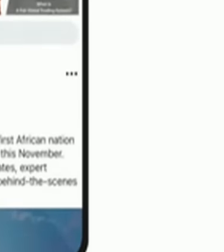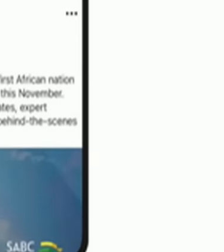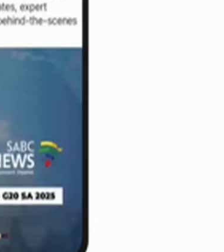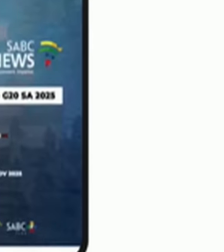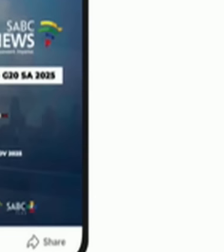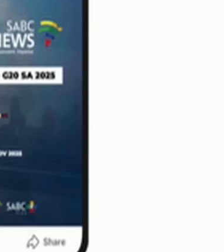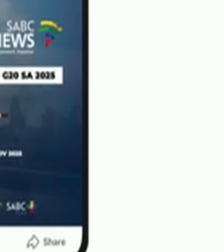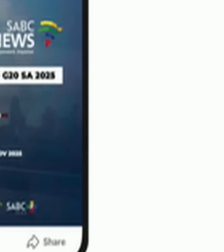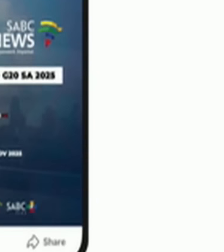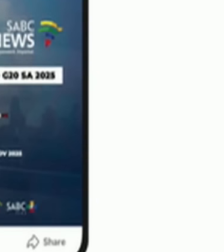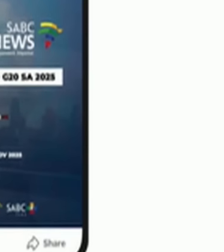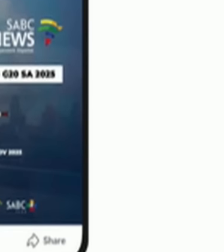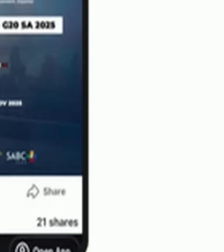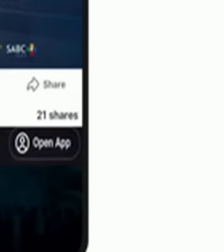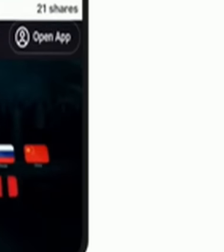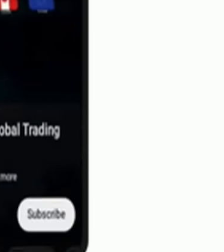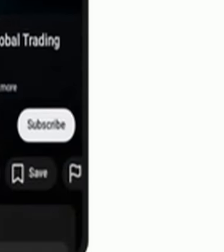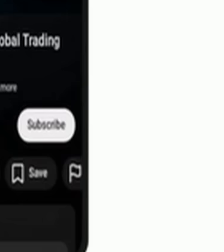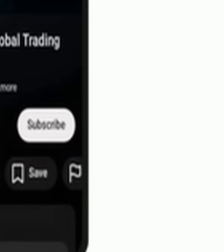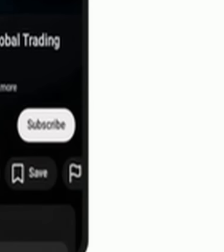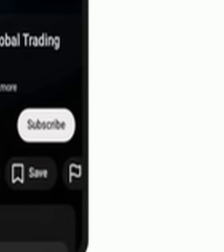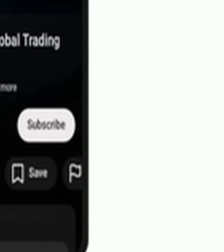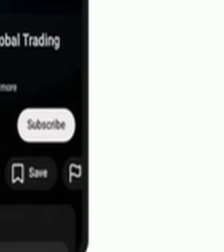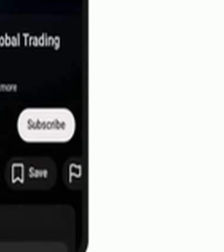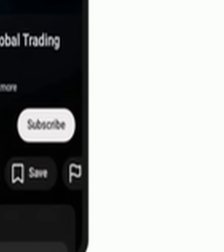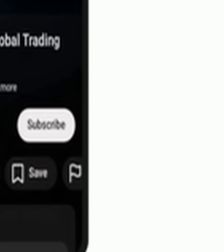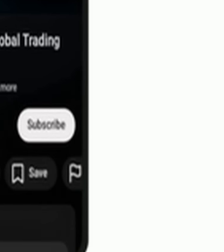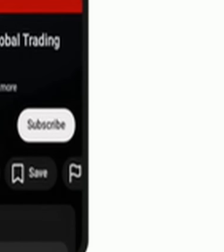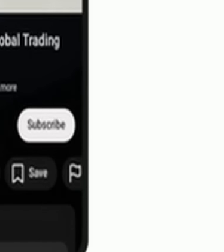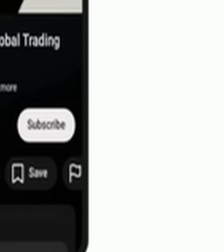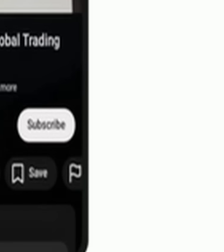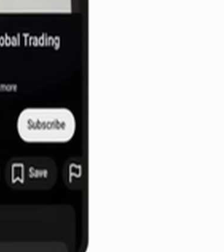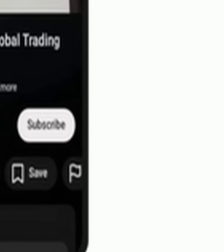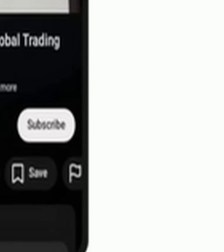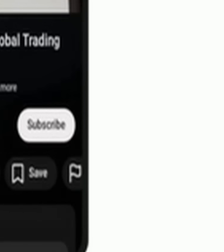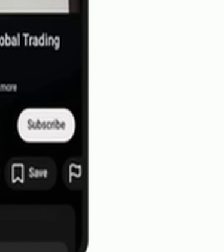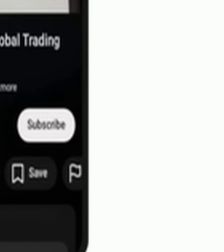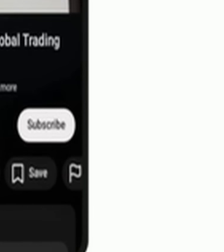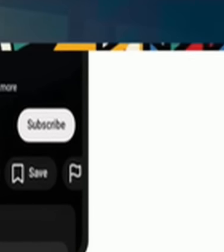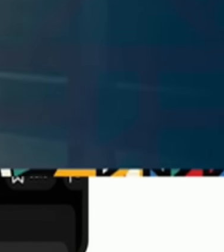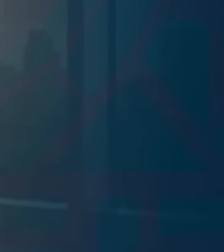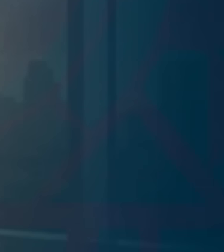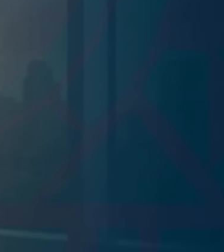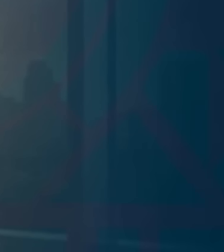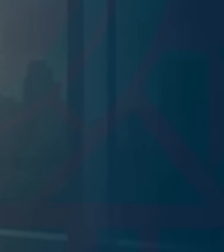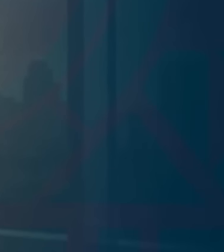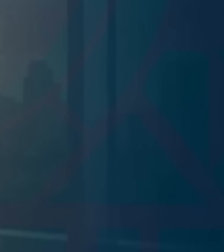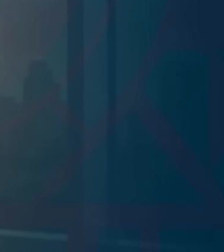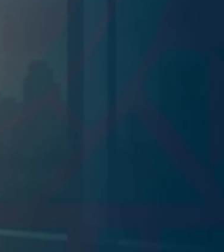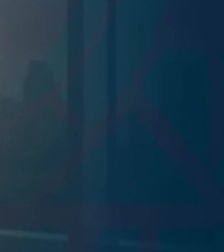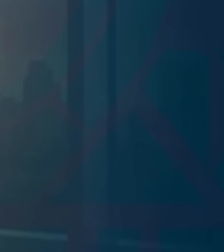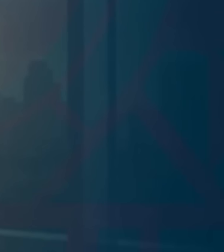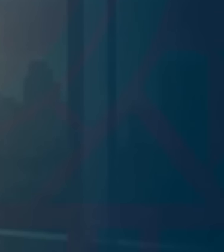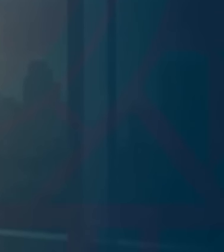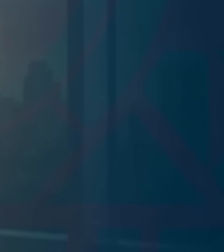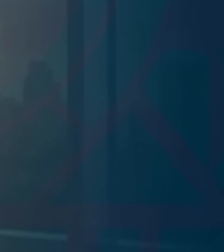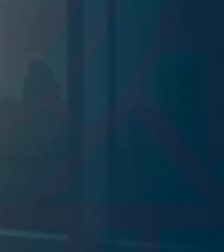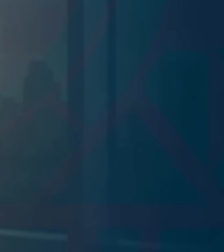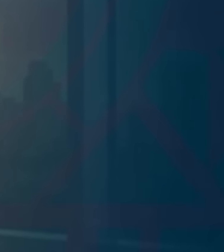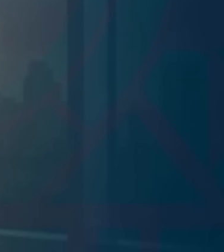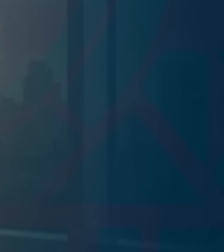mo mafaratlhatlheng a ditlhaeletsano ga mmogo le kanale e kgethegileng ya G20. G20 South Africa 2025